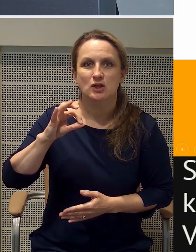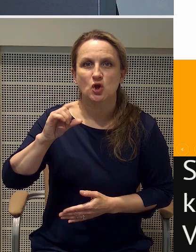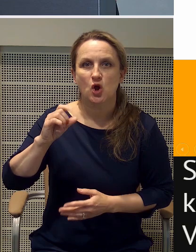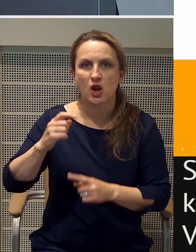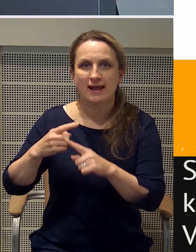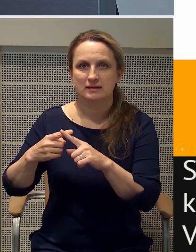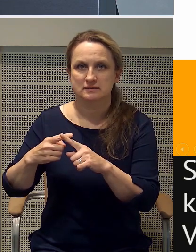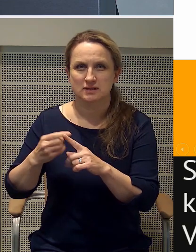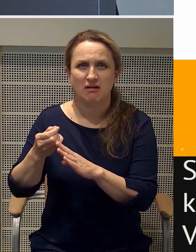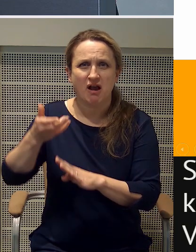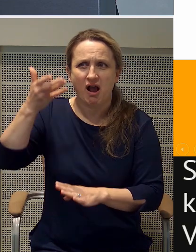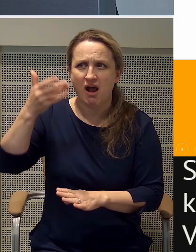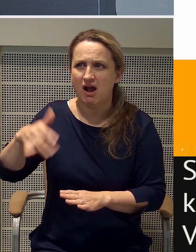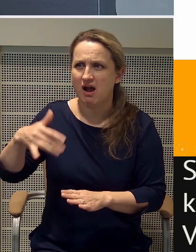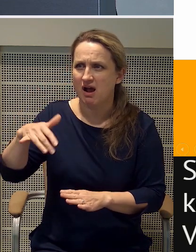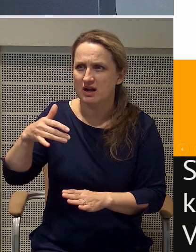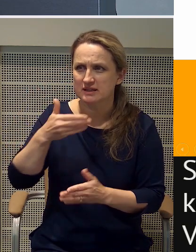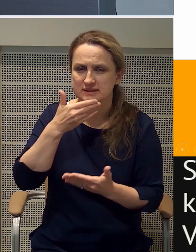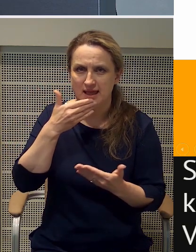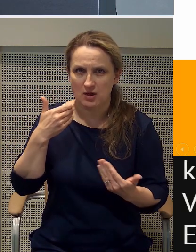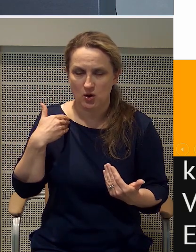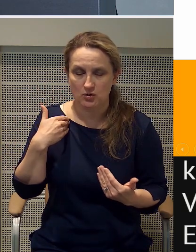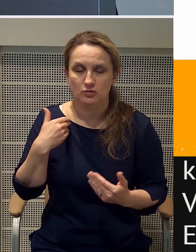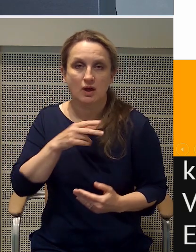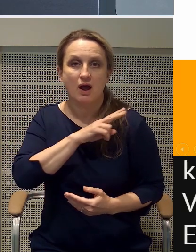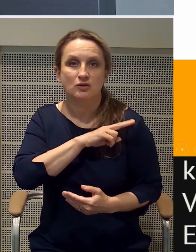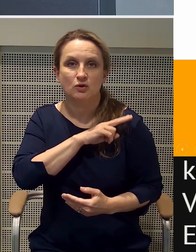the medicine called Epidiolex